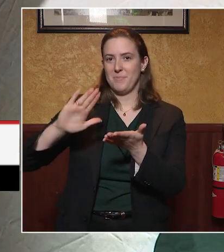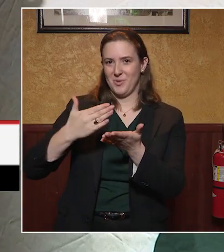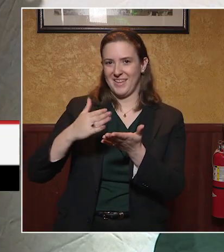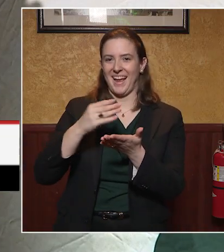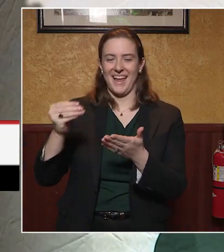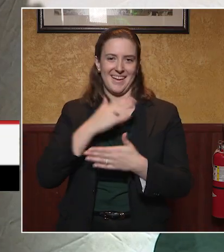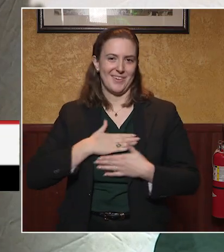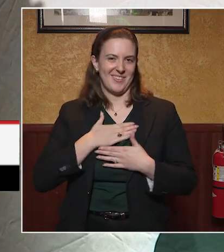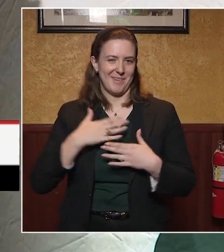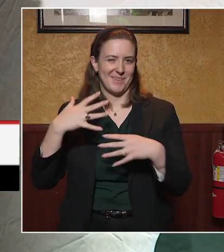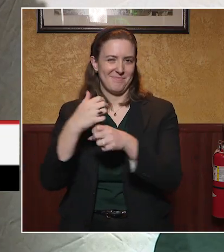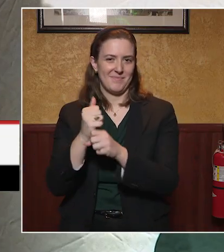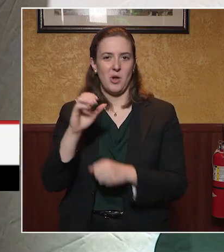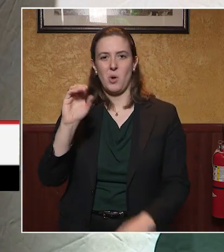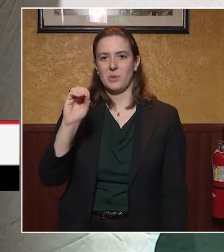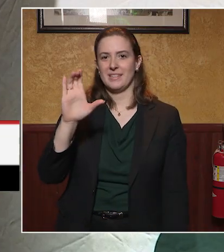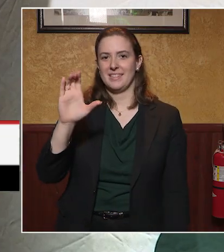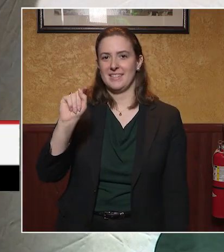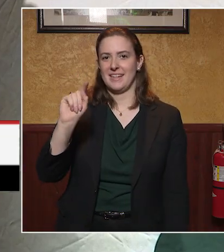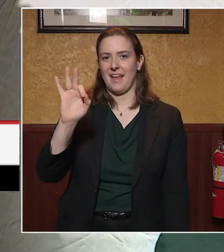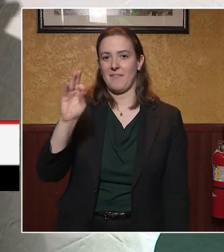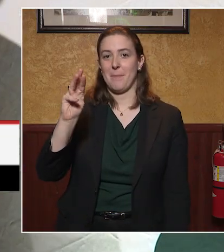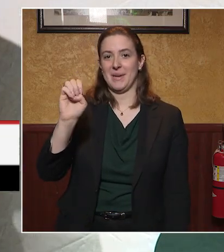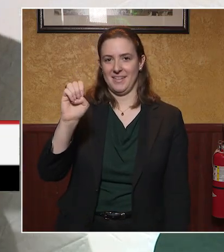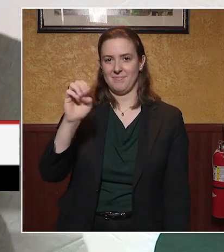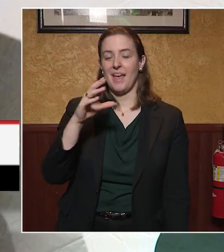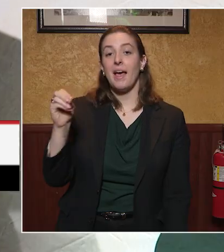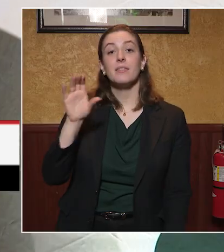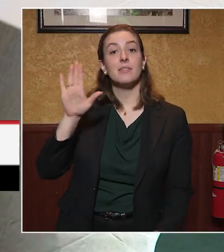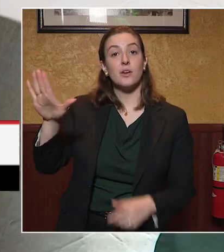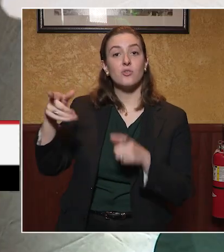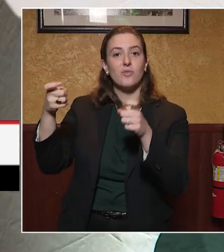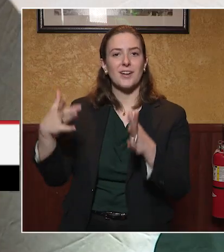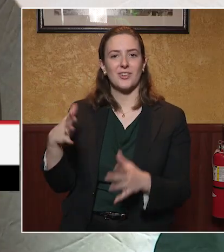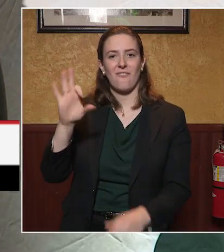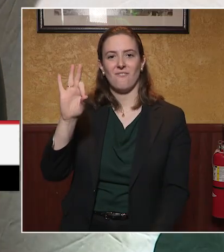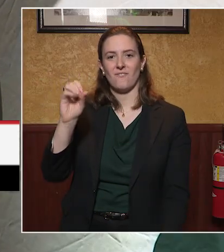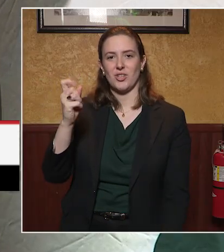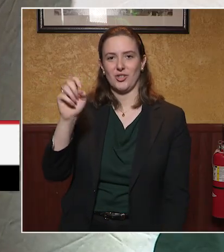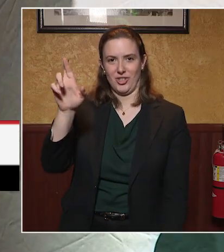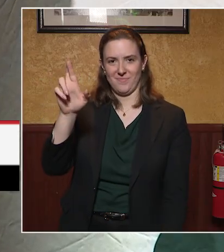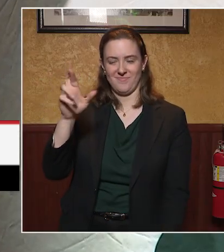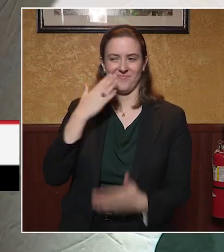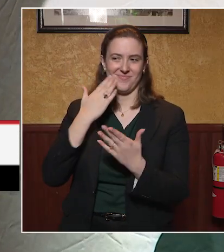and the incredible director, LaToya Foster. Give it up for her. Thank you.